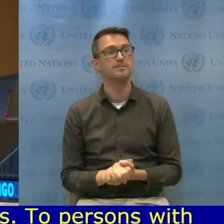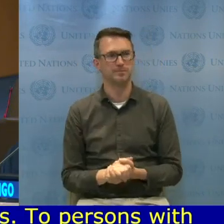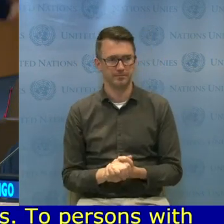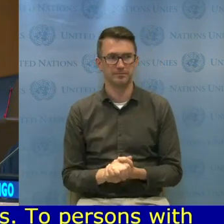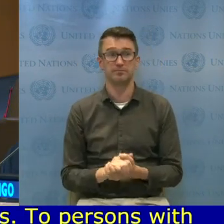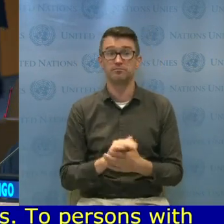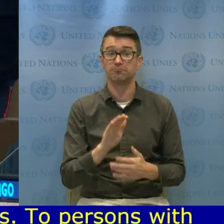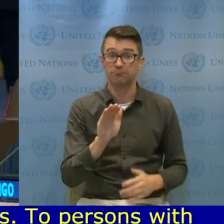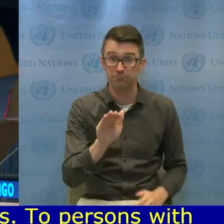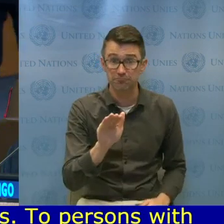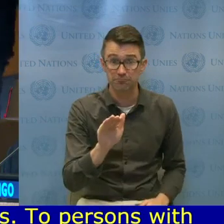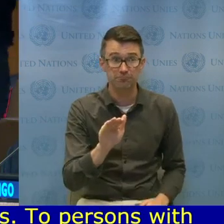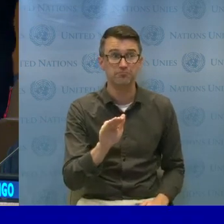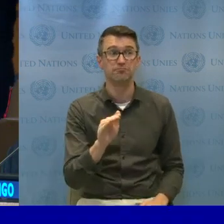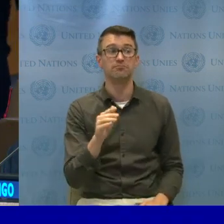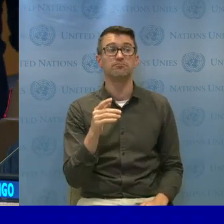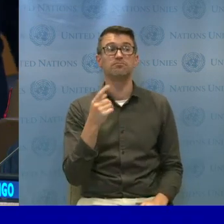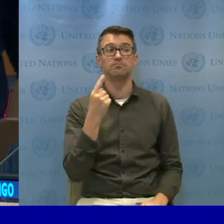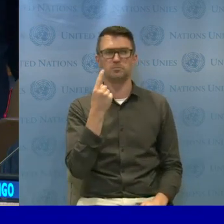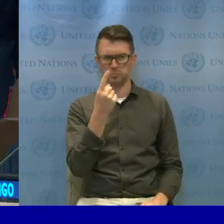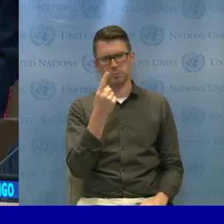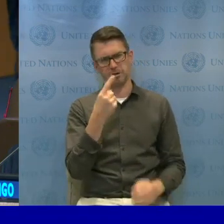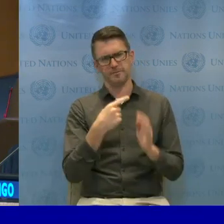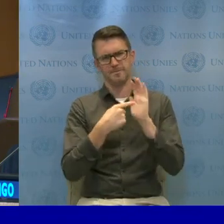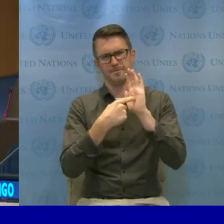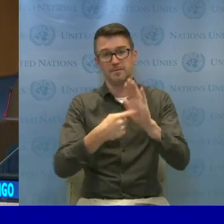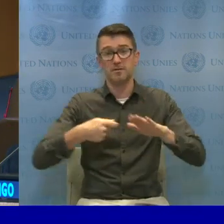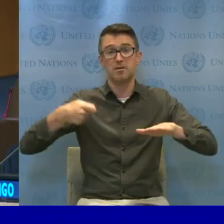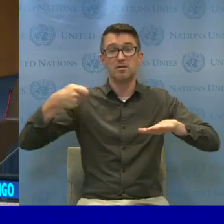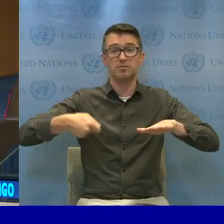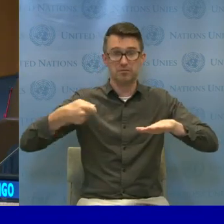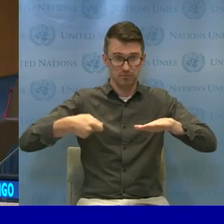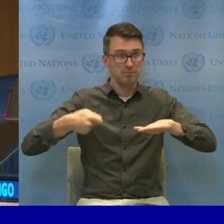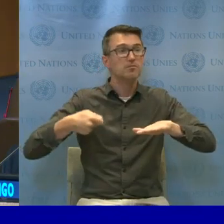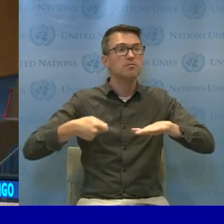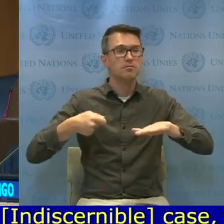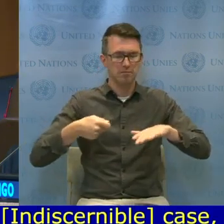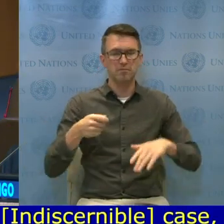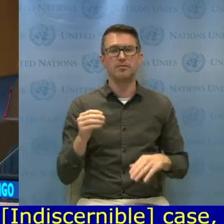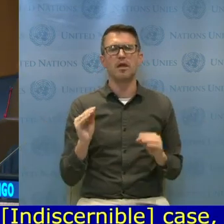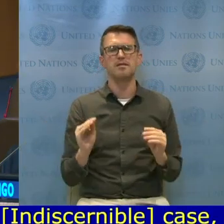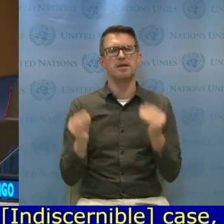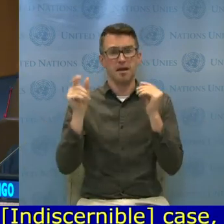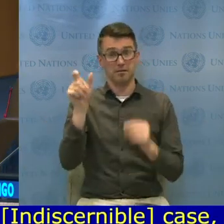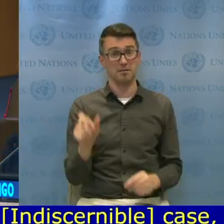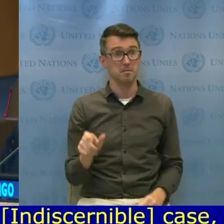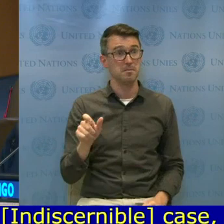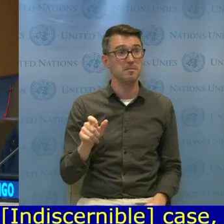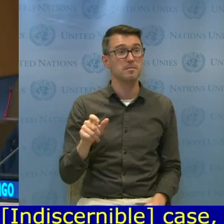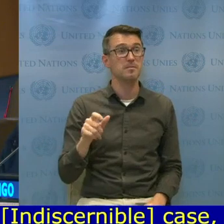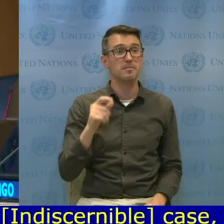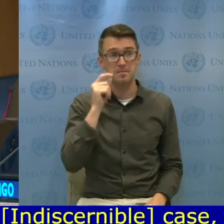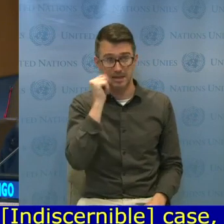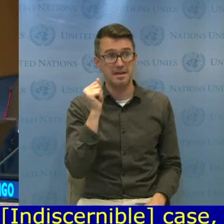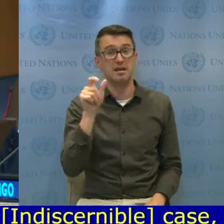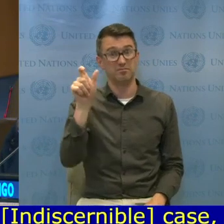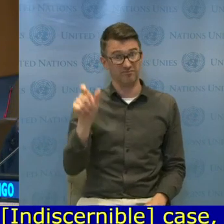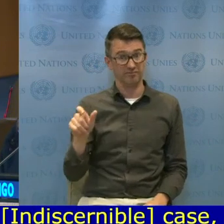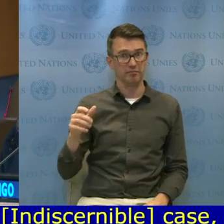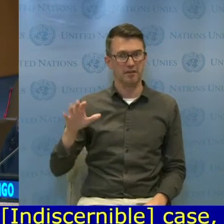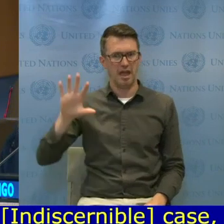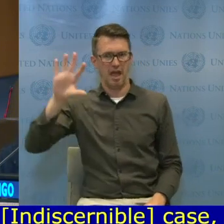black activist who was killed along with his driver, Anderson Gomez. The case has never been solved